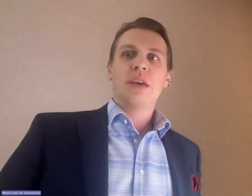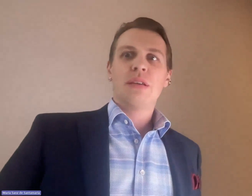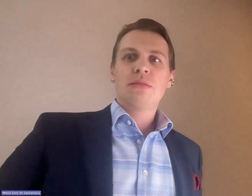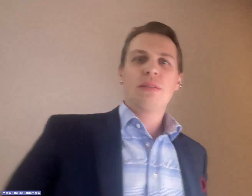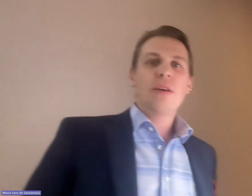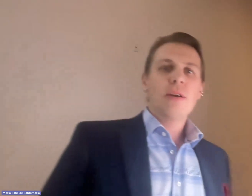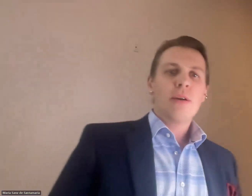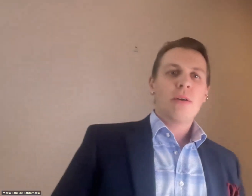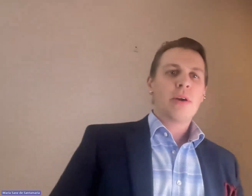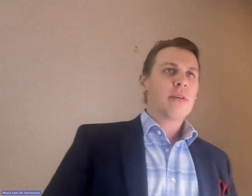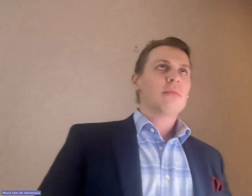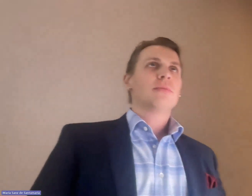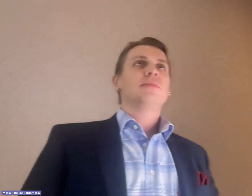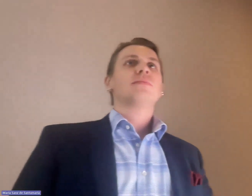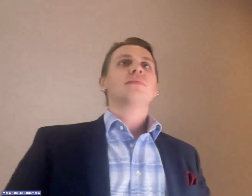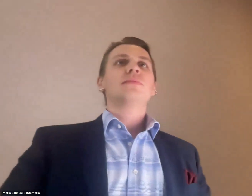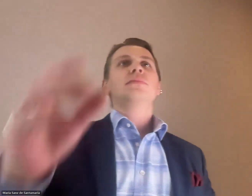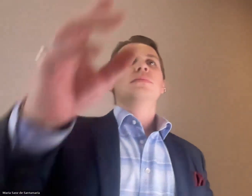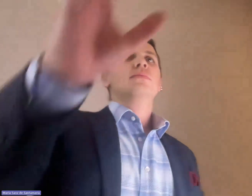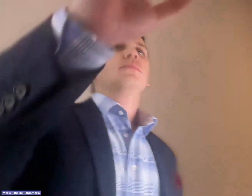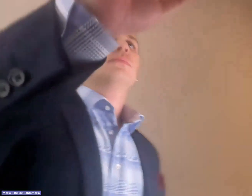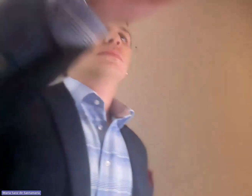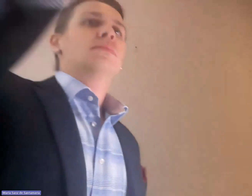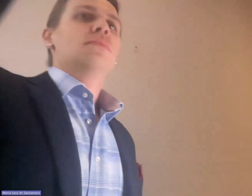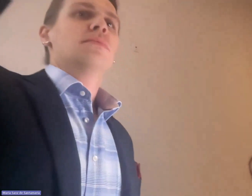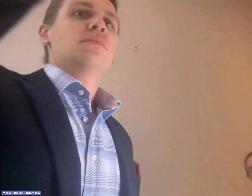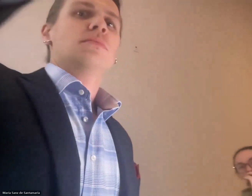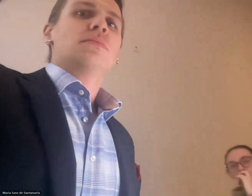Yes, they can. Okay. Is